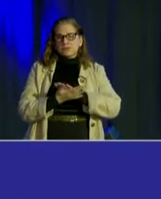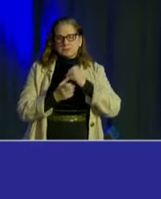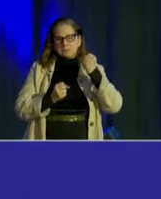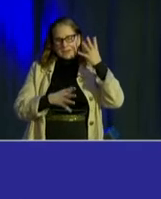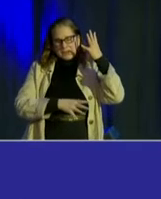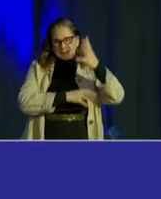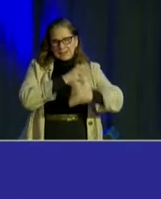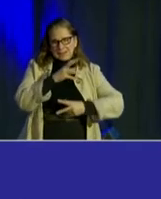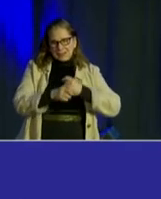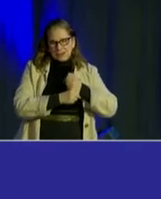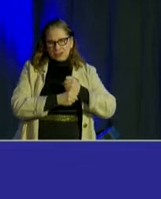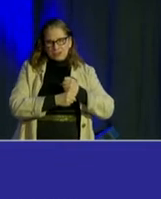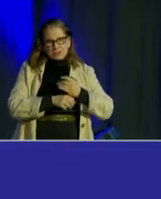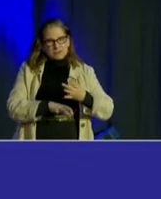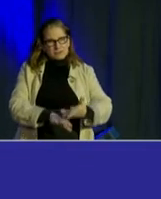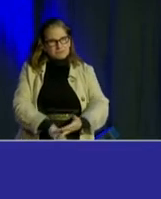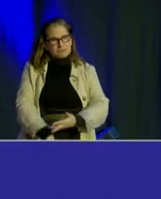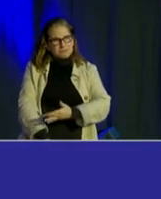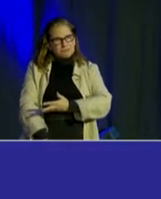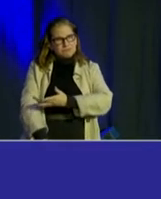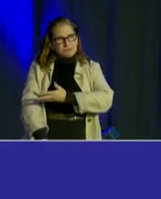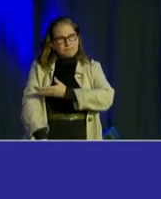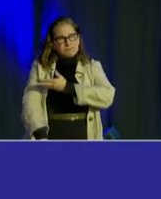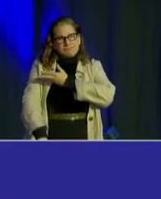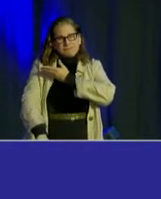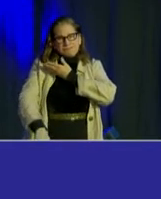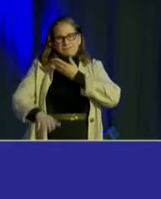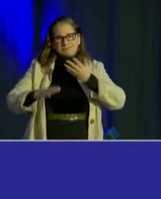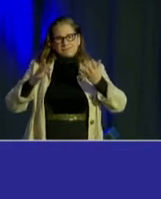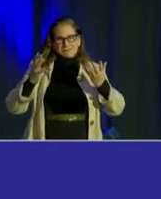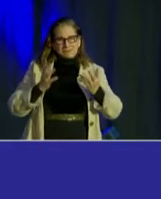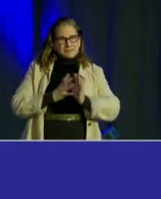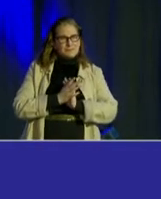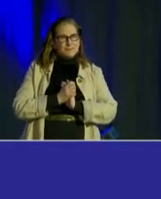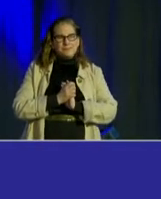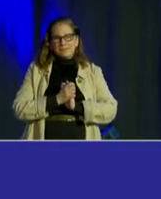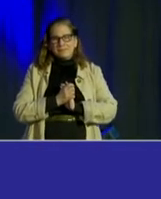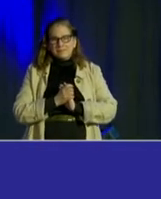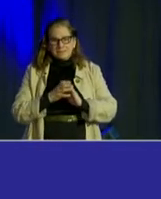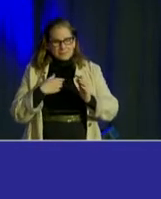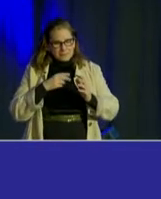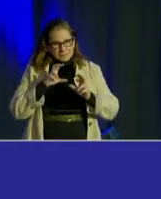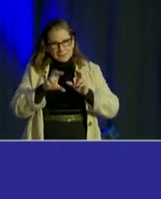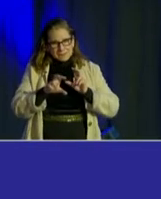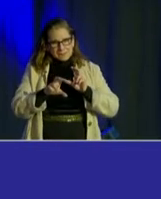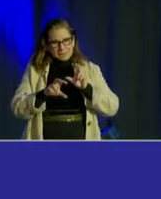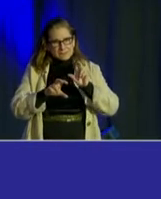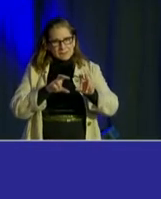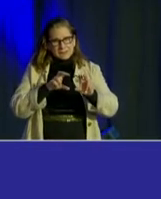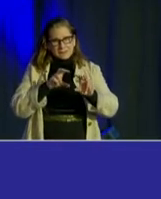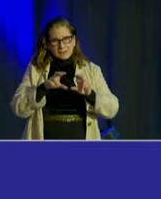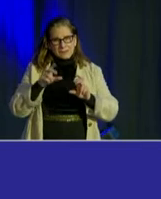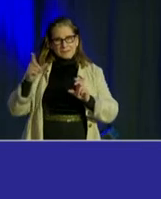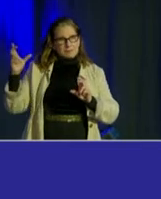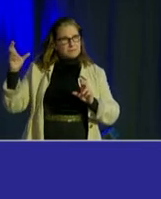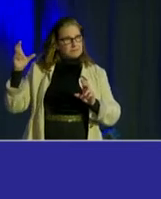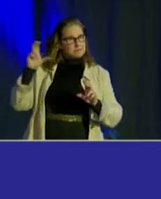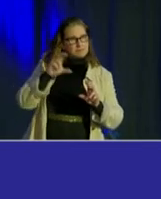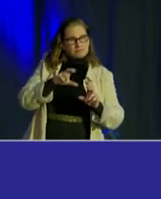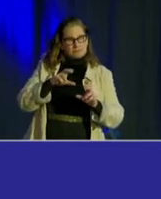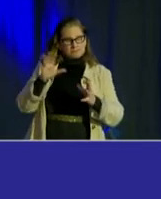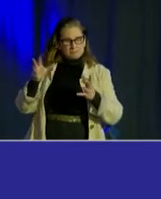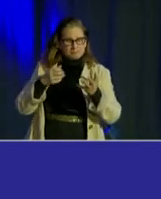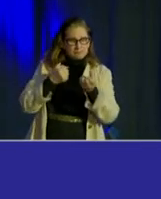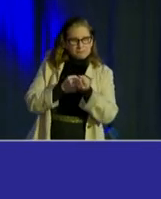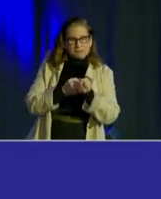our public schools, and years of strong investments by Mayor Bowser. In fiscal 21, this current year, as you